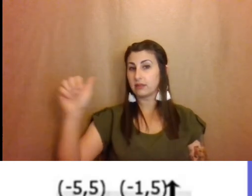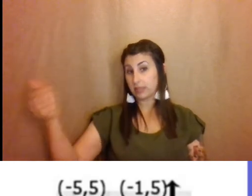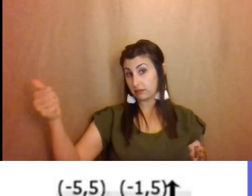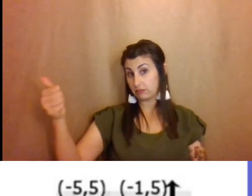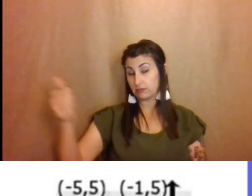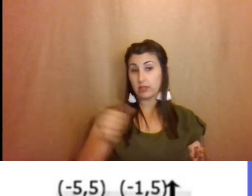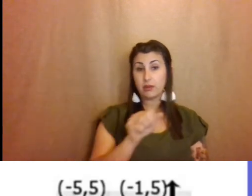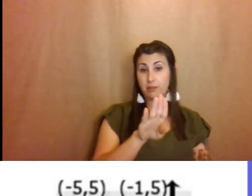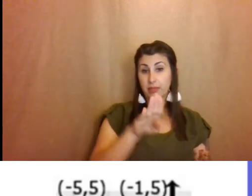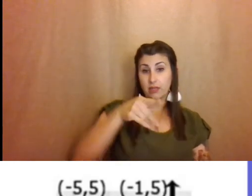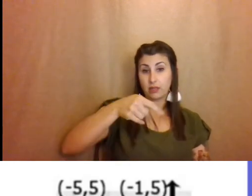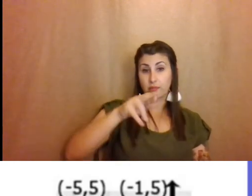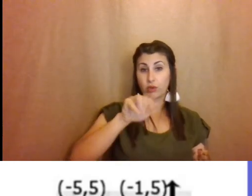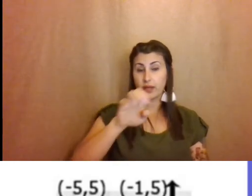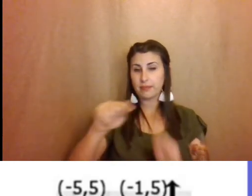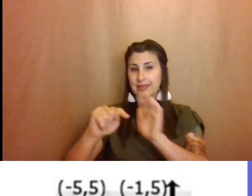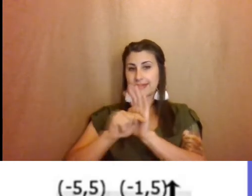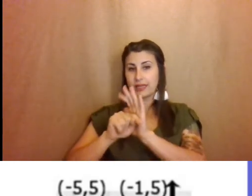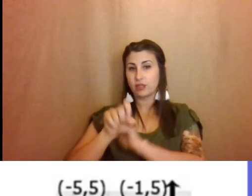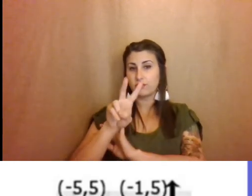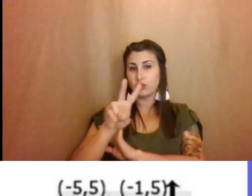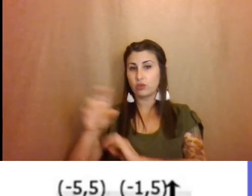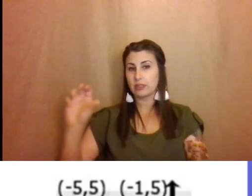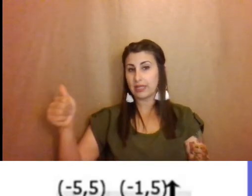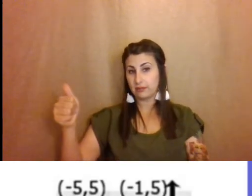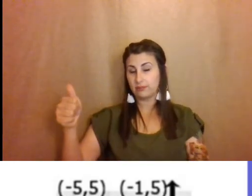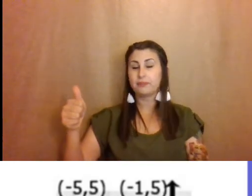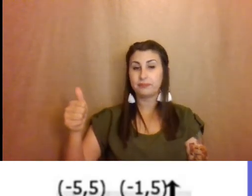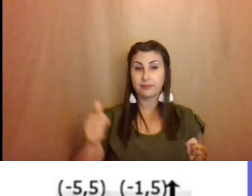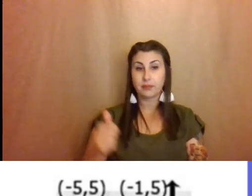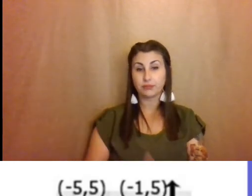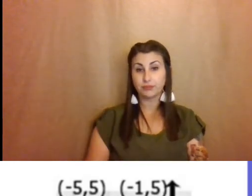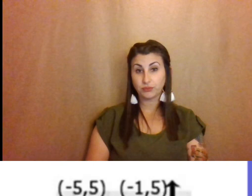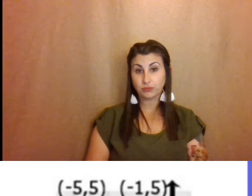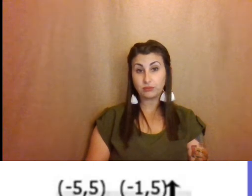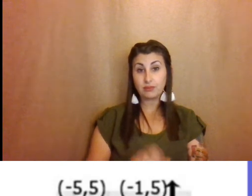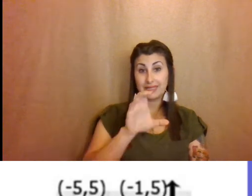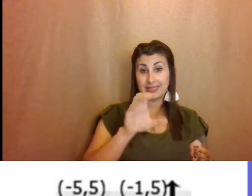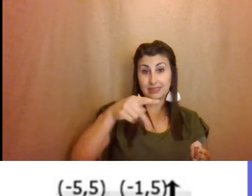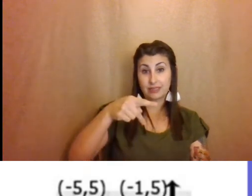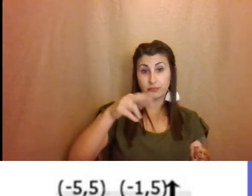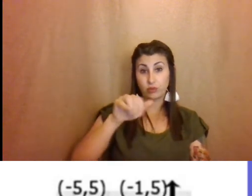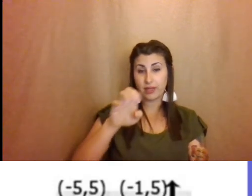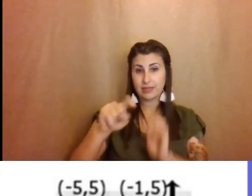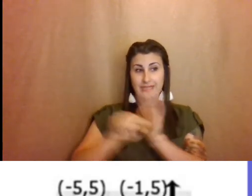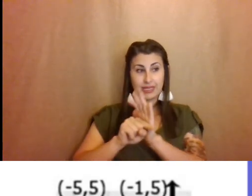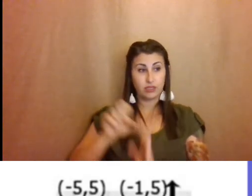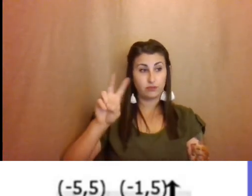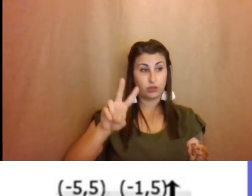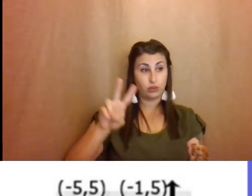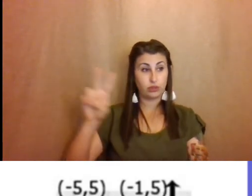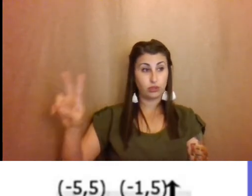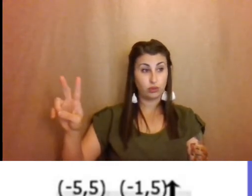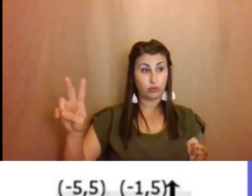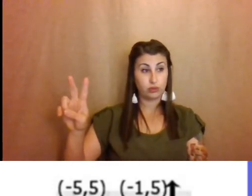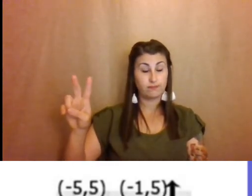be -2, 10. C prime is -2, 2. D prime